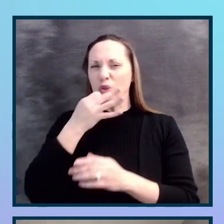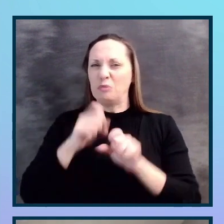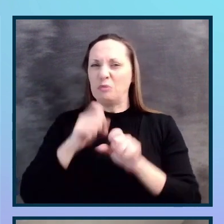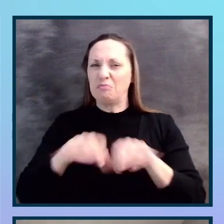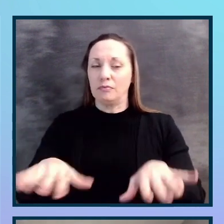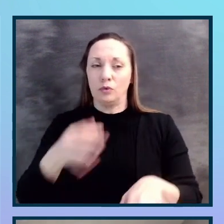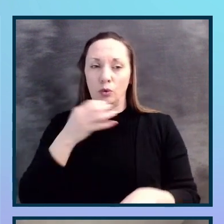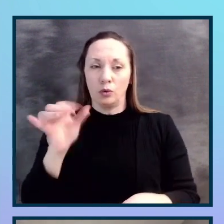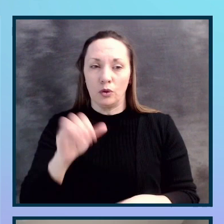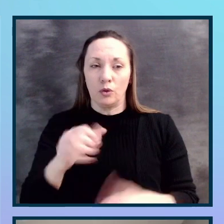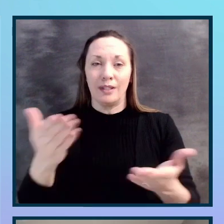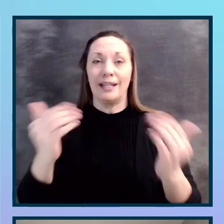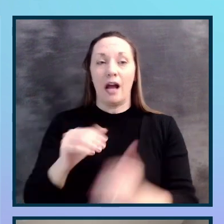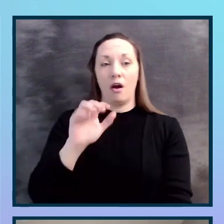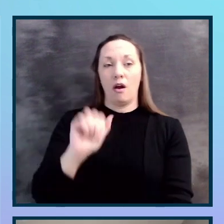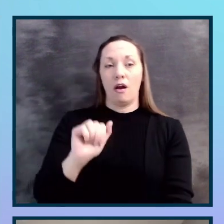and now for axe-linter.